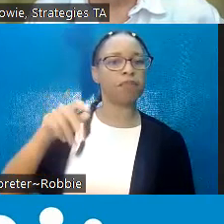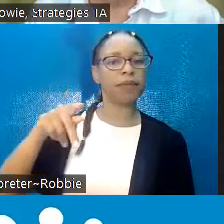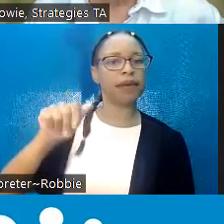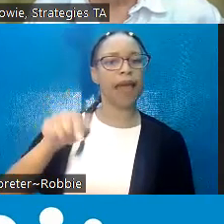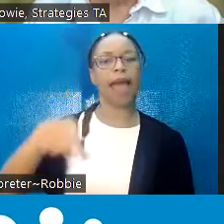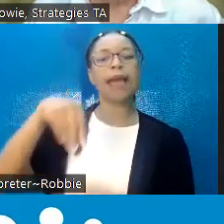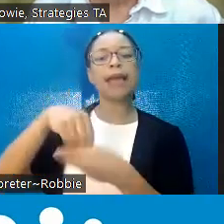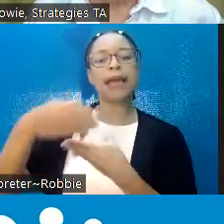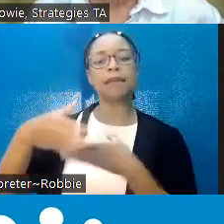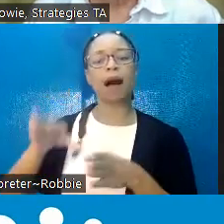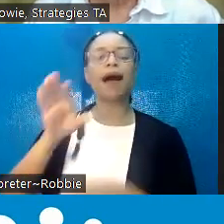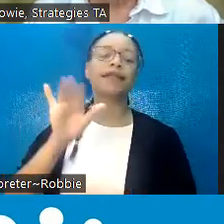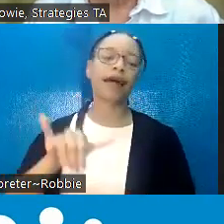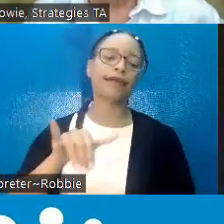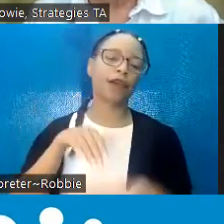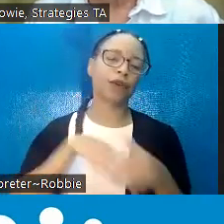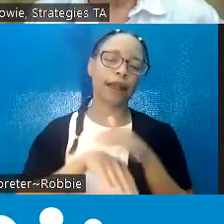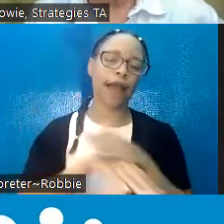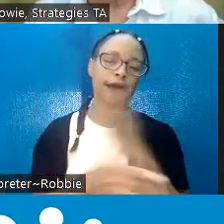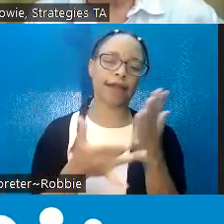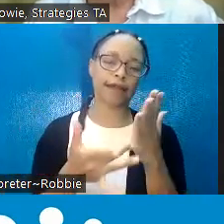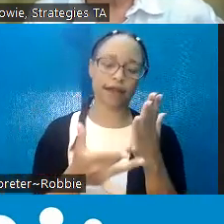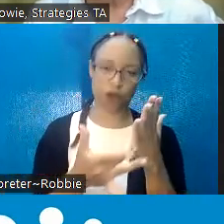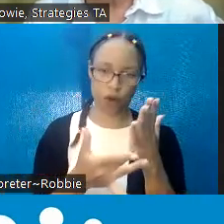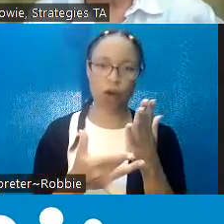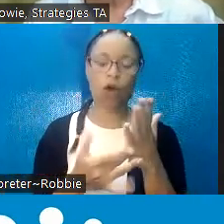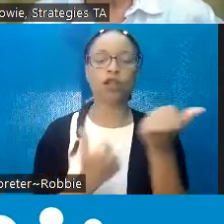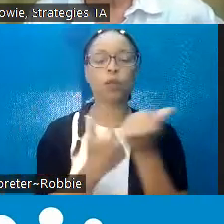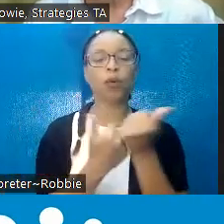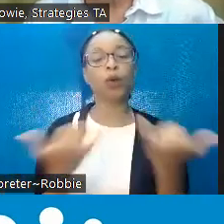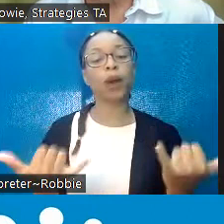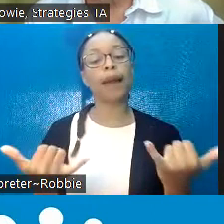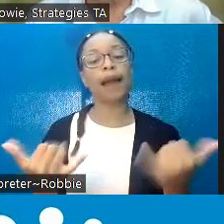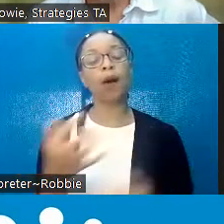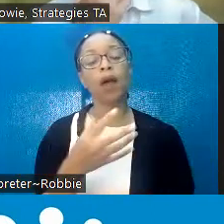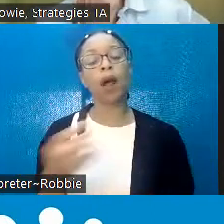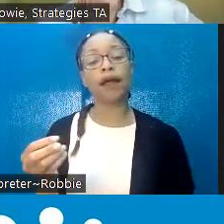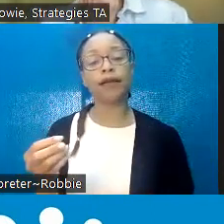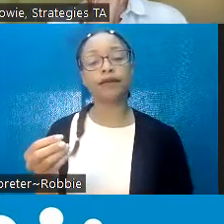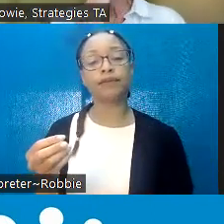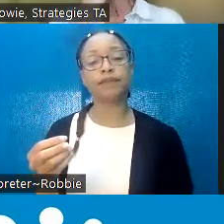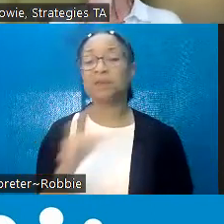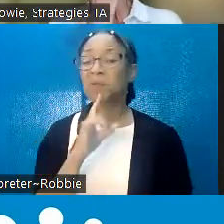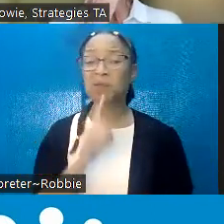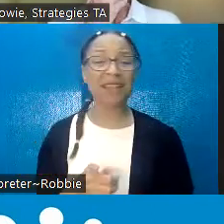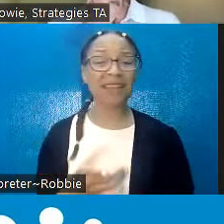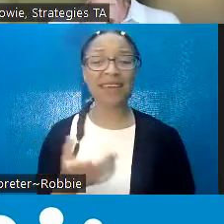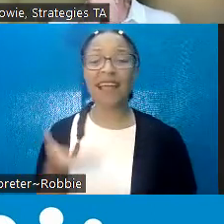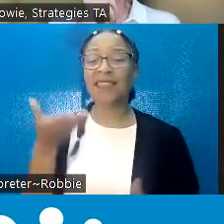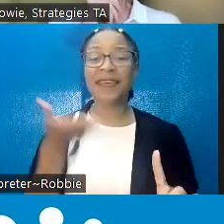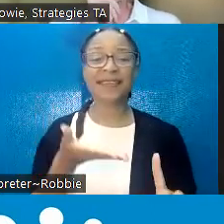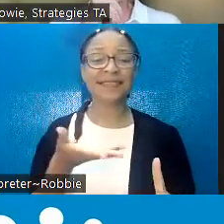the way to access technical assistance at this moment in time. And really this